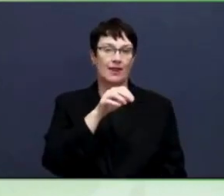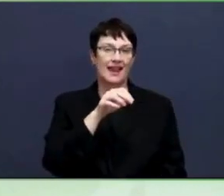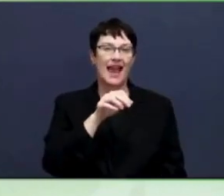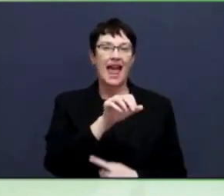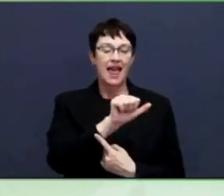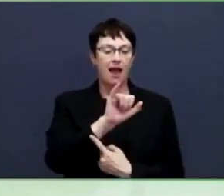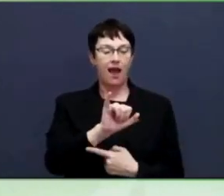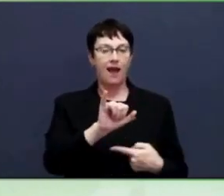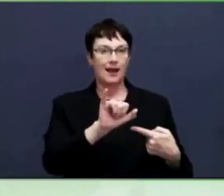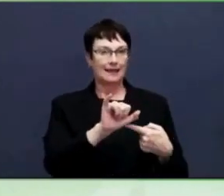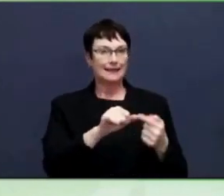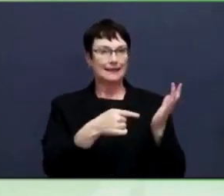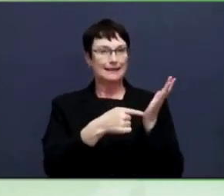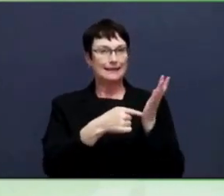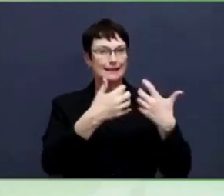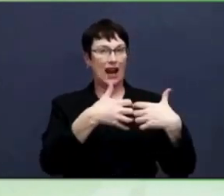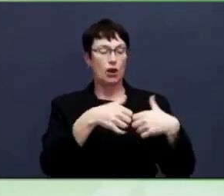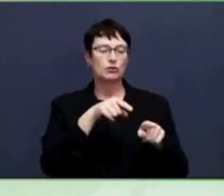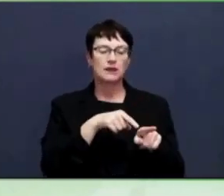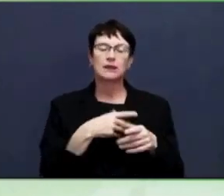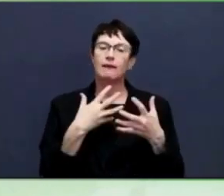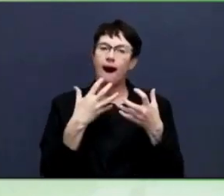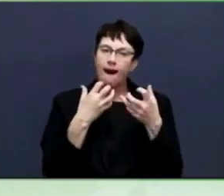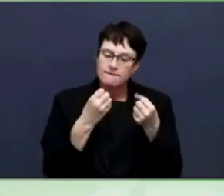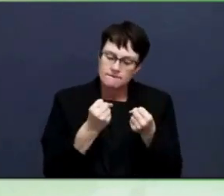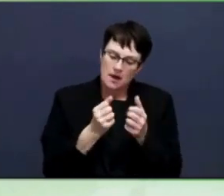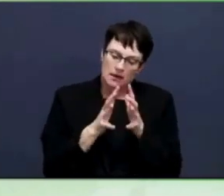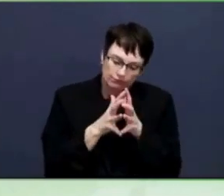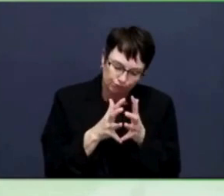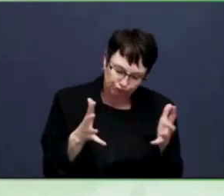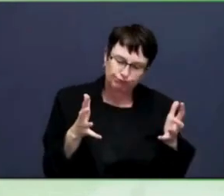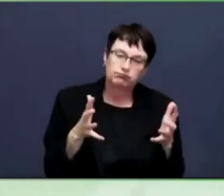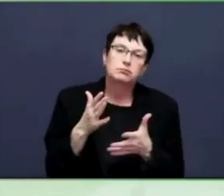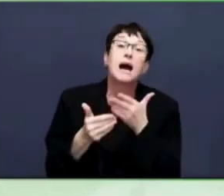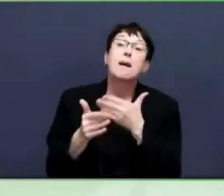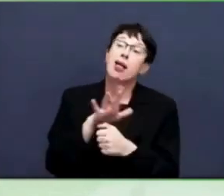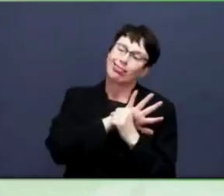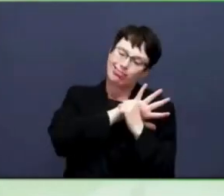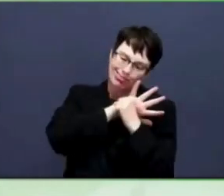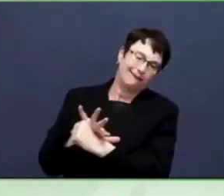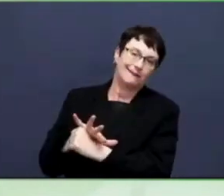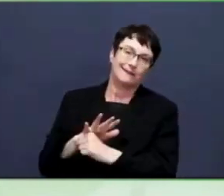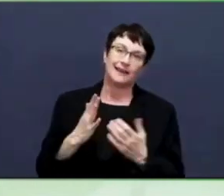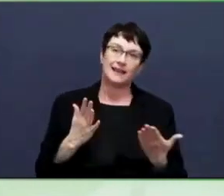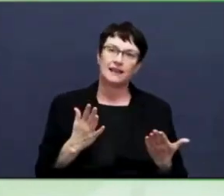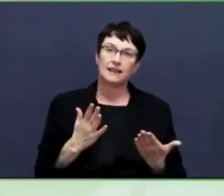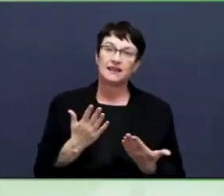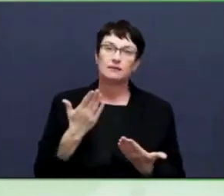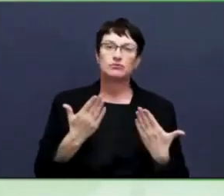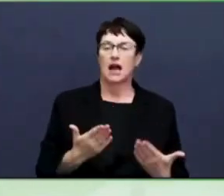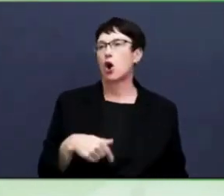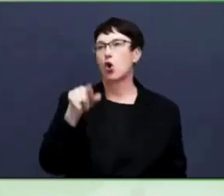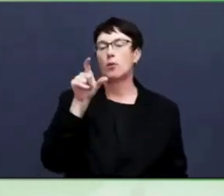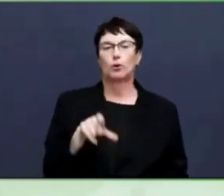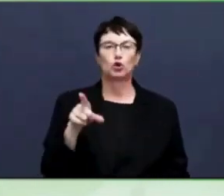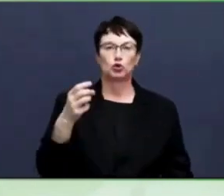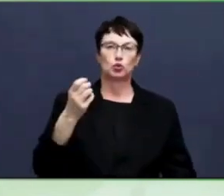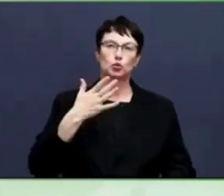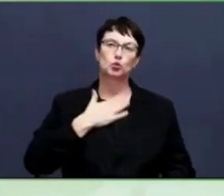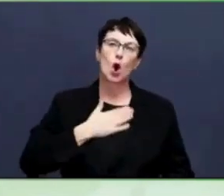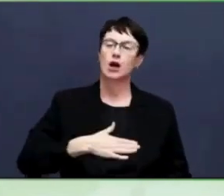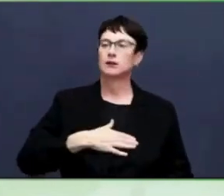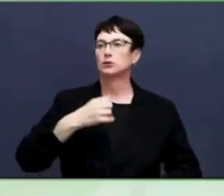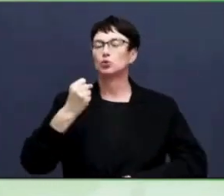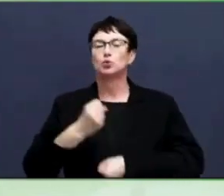range of people with disabilities. One little example, someone trying to get a job as a Deliveroo driver, delivering food around